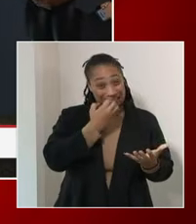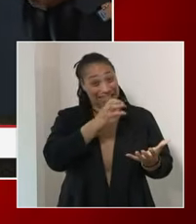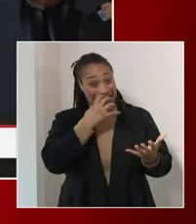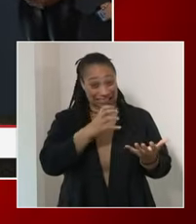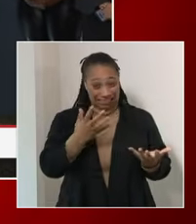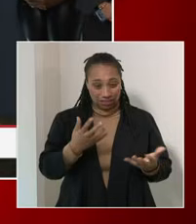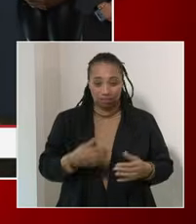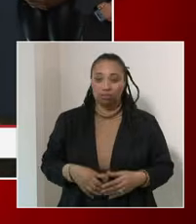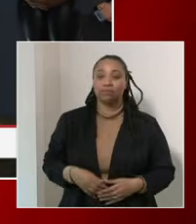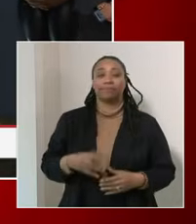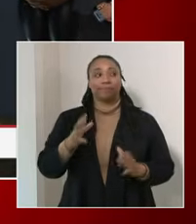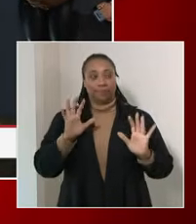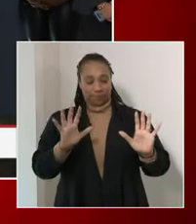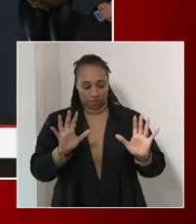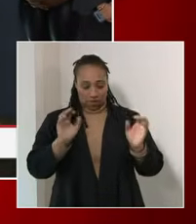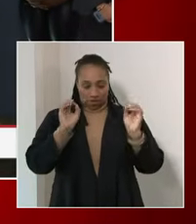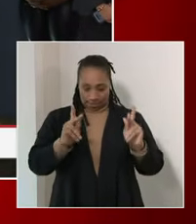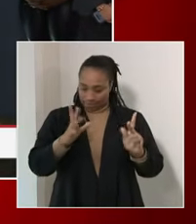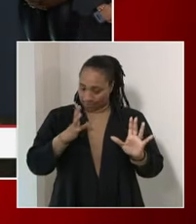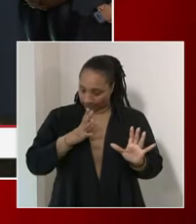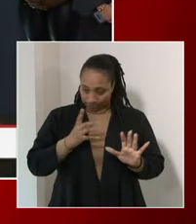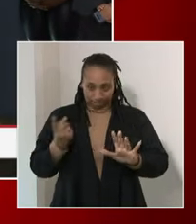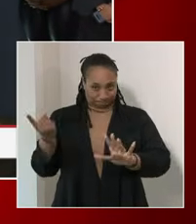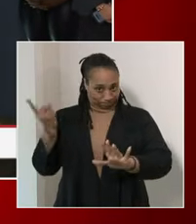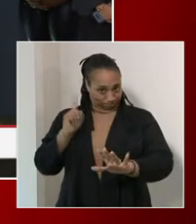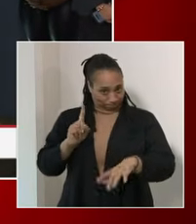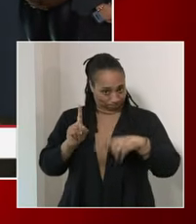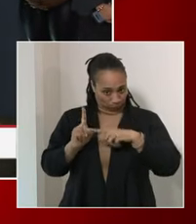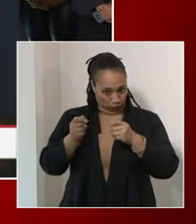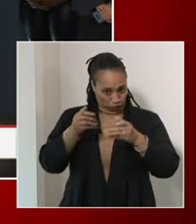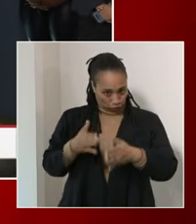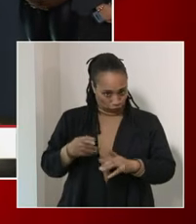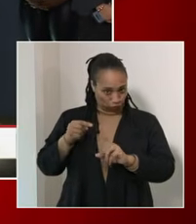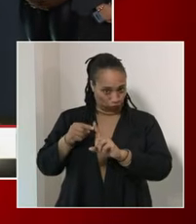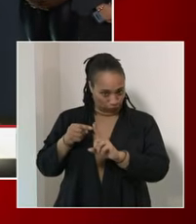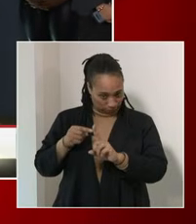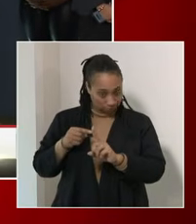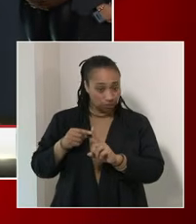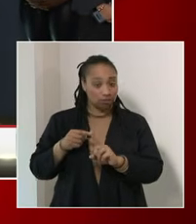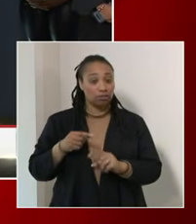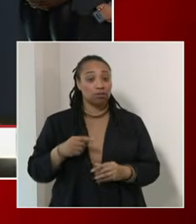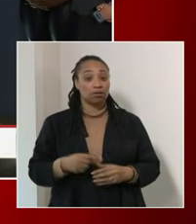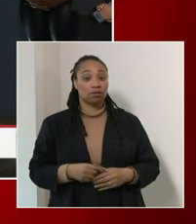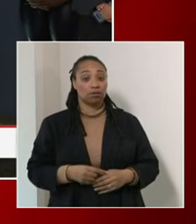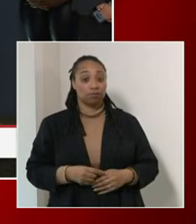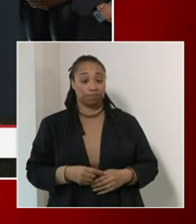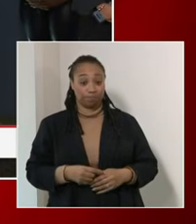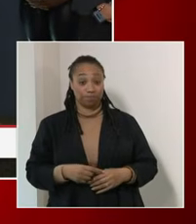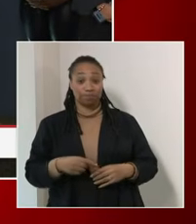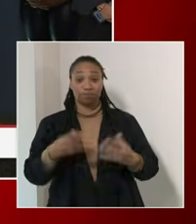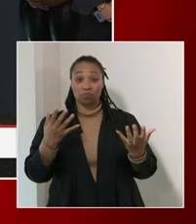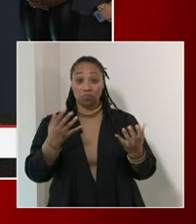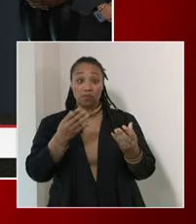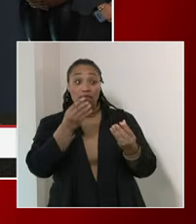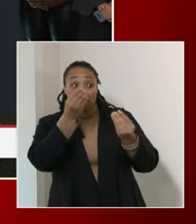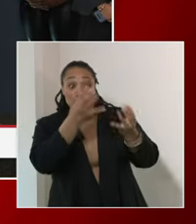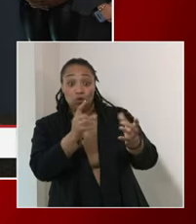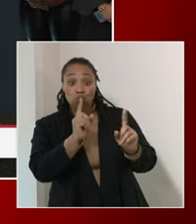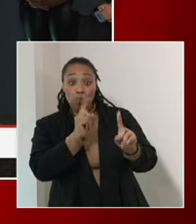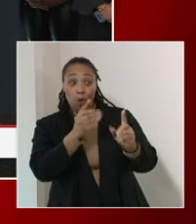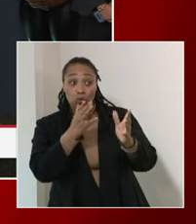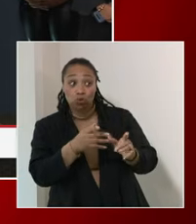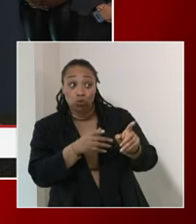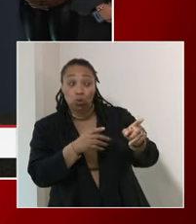That information was provided to the reporter in real time. What he chose to report on, I can't necessarily speak